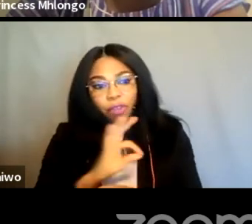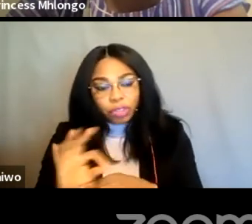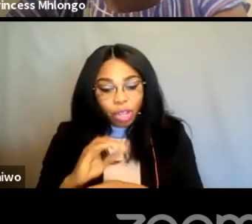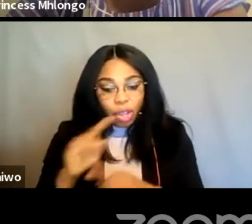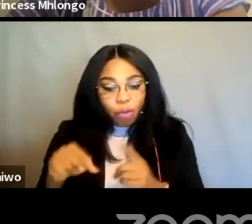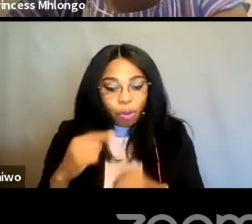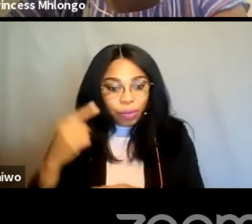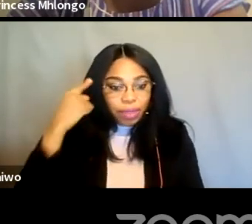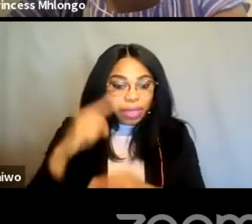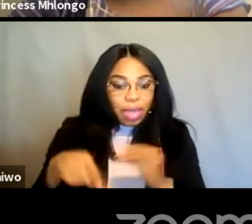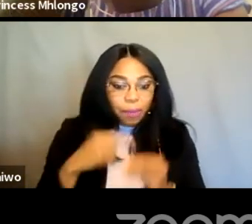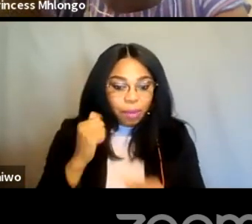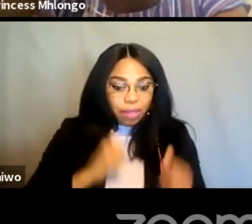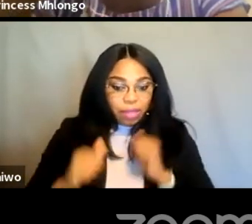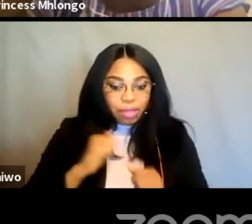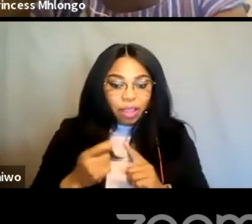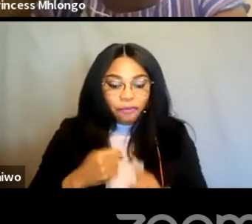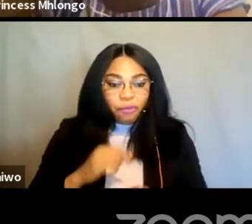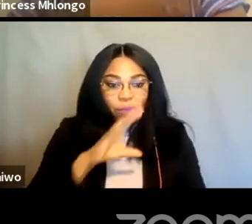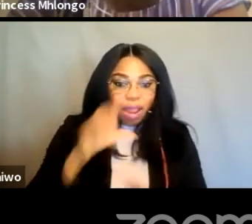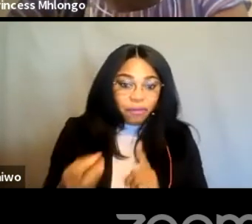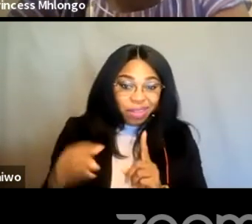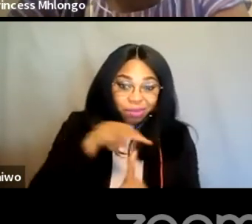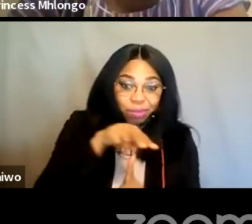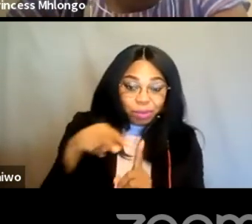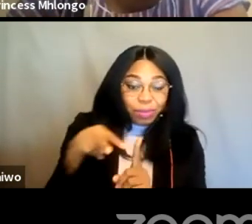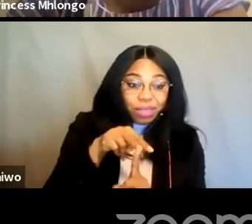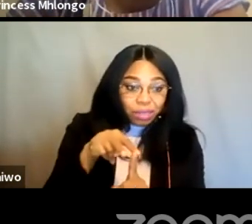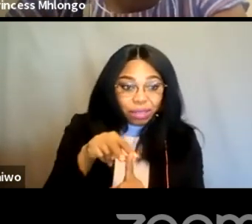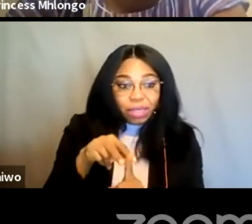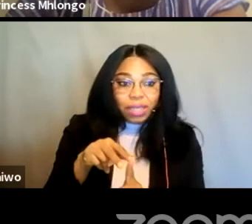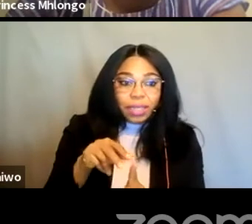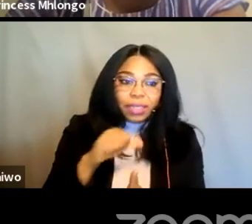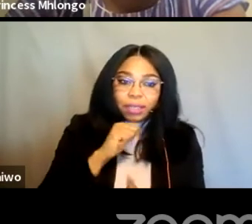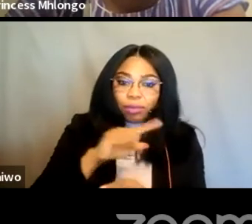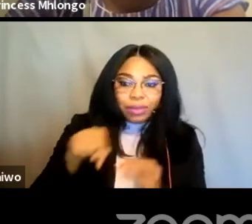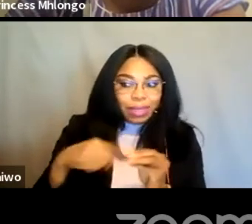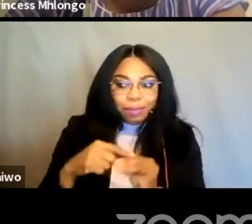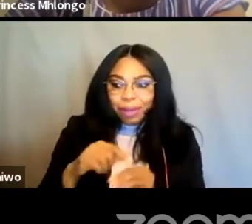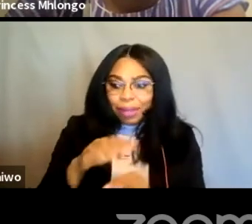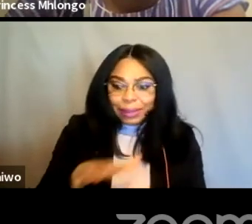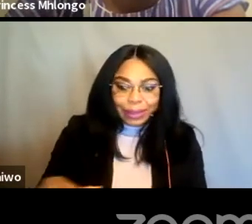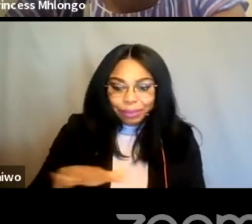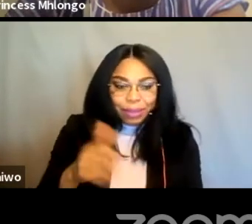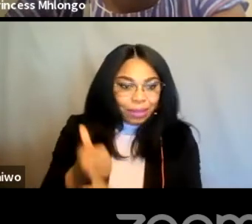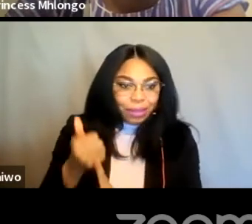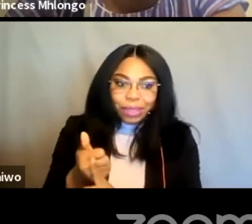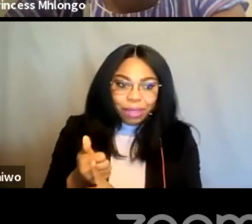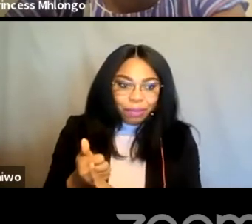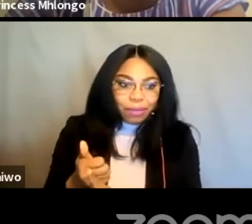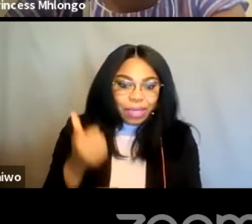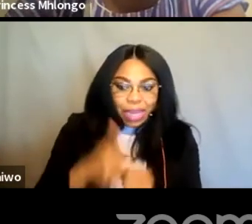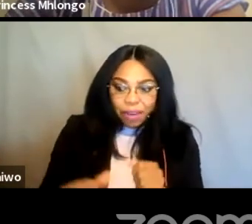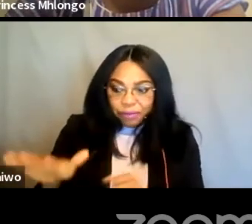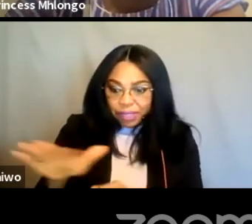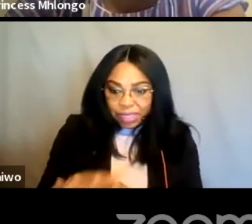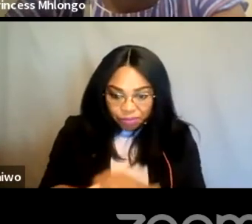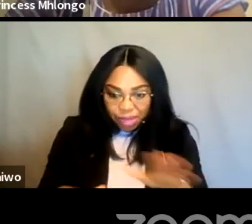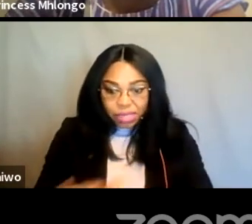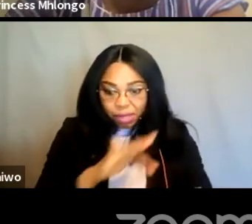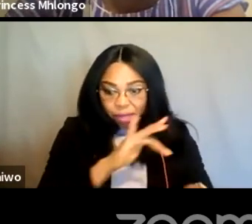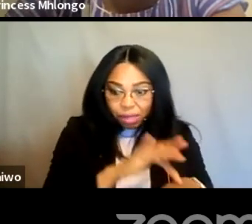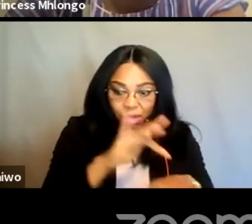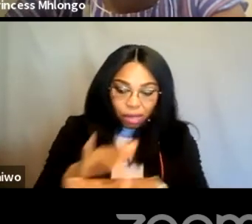theater from an African perspective, it's not about the space itself, because every space you get to,